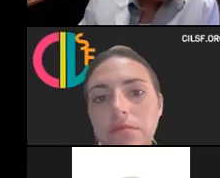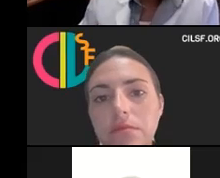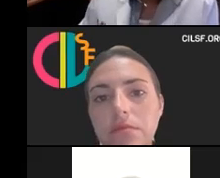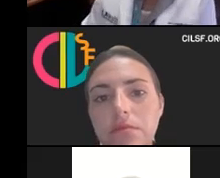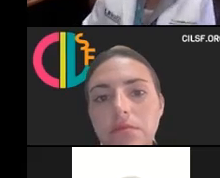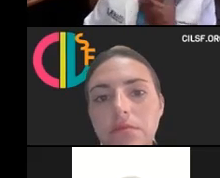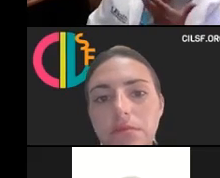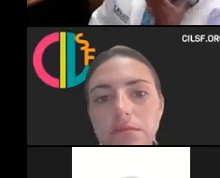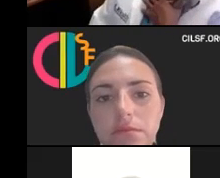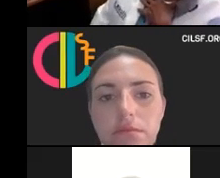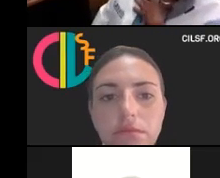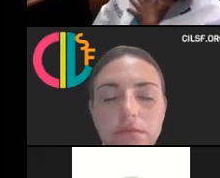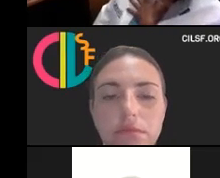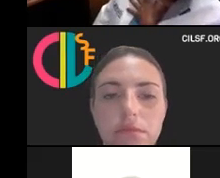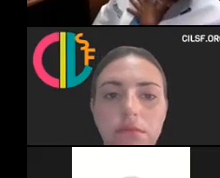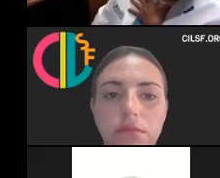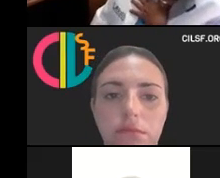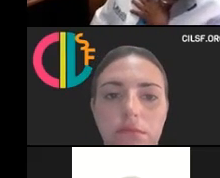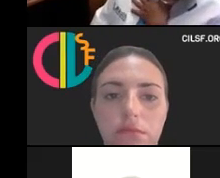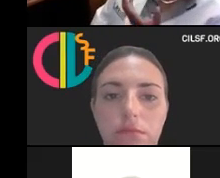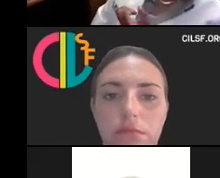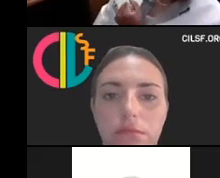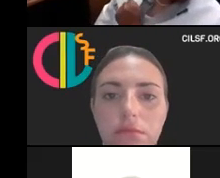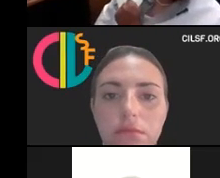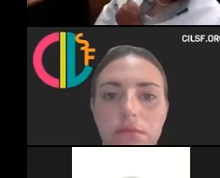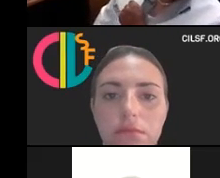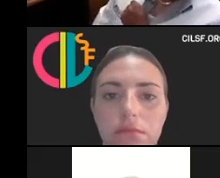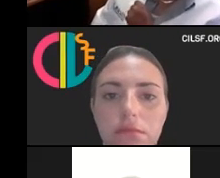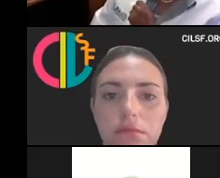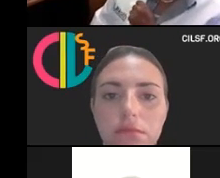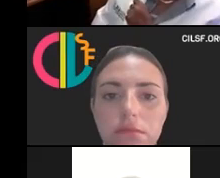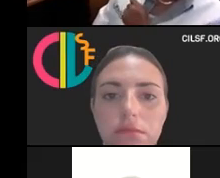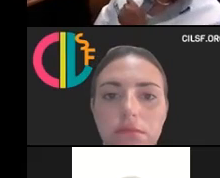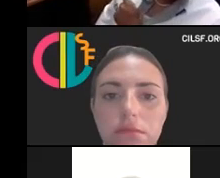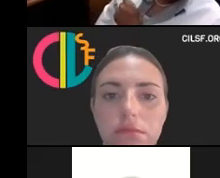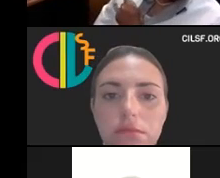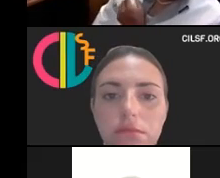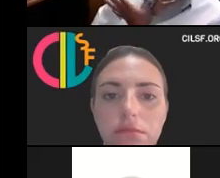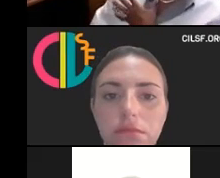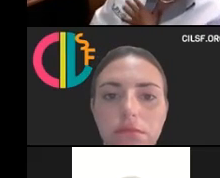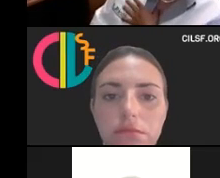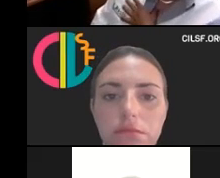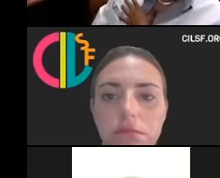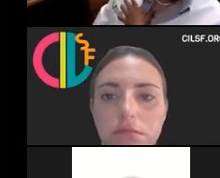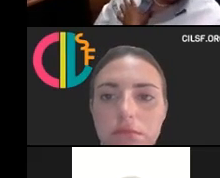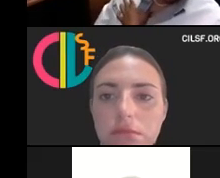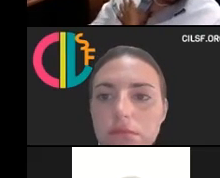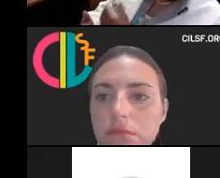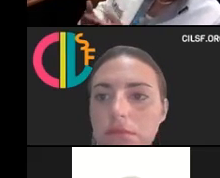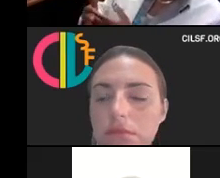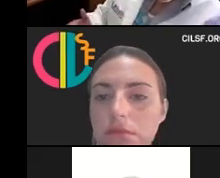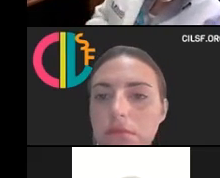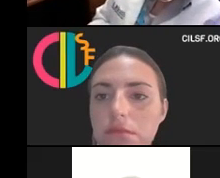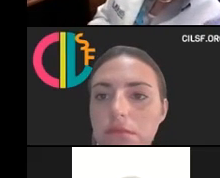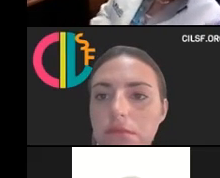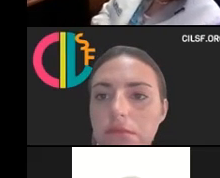because they're giving you this, or it's going to mutate into other organisms. This is some of the stuff we've heard from our groups out there. Some of this is dying down, and now we